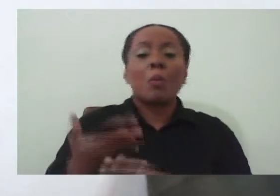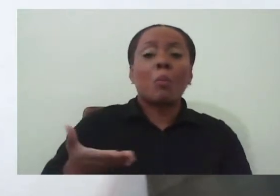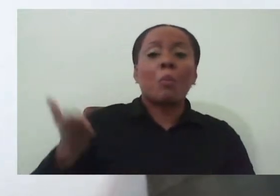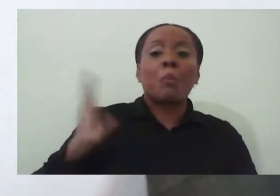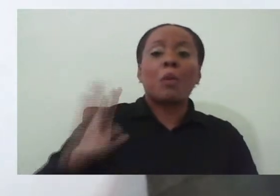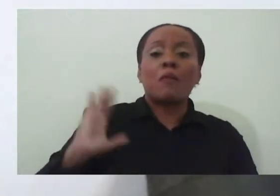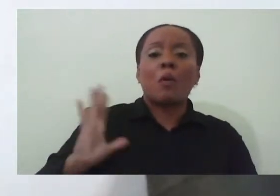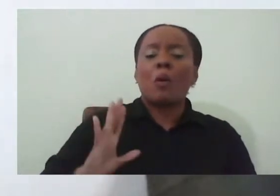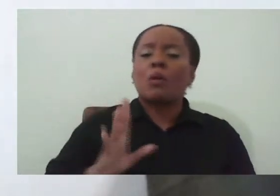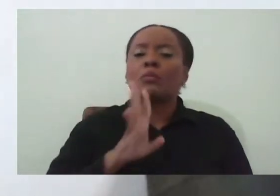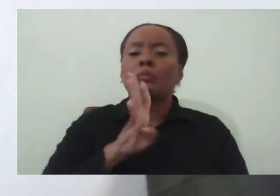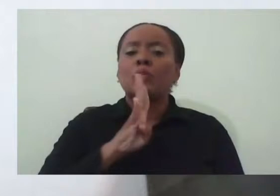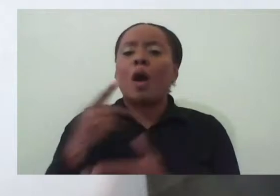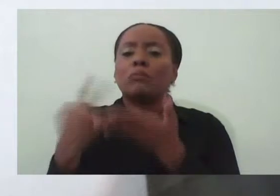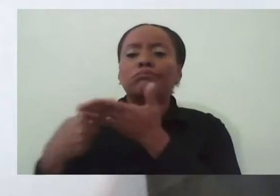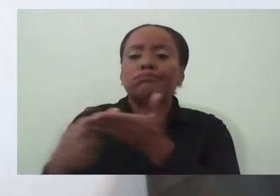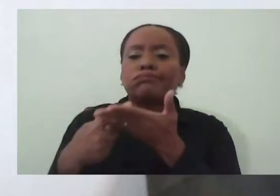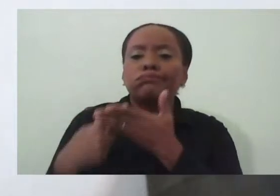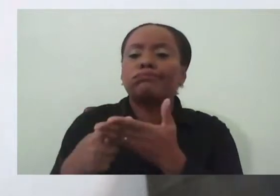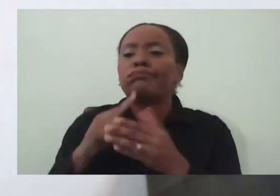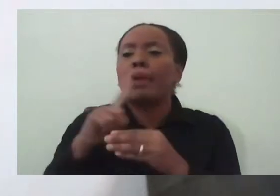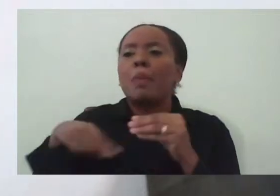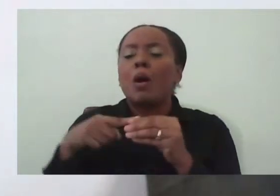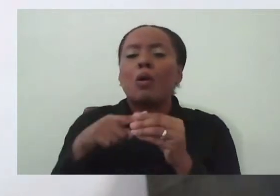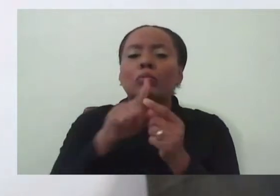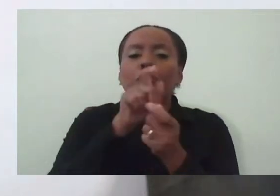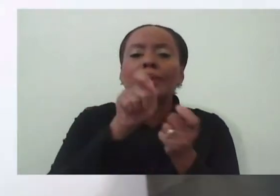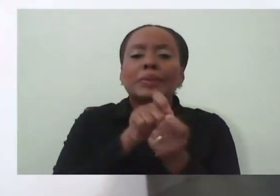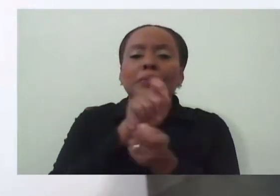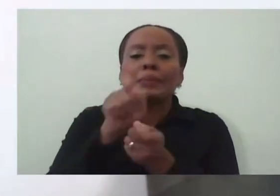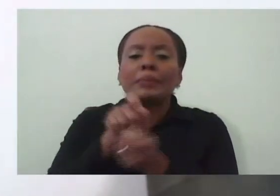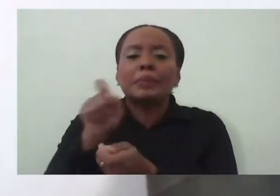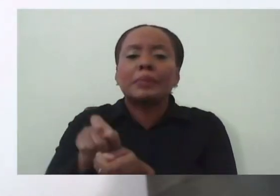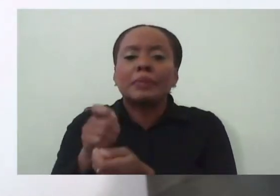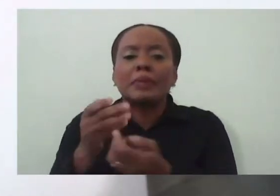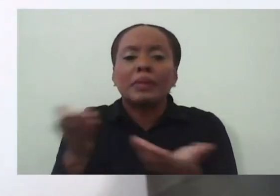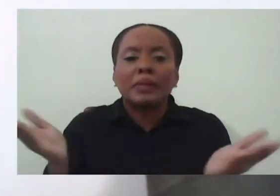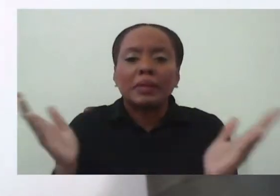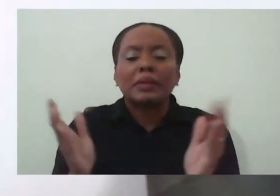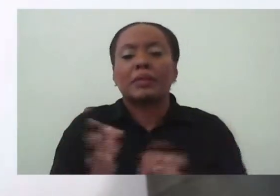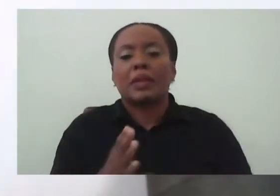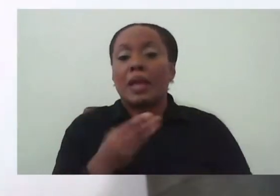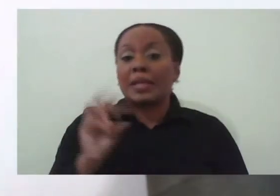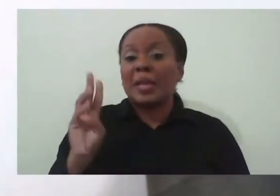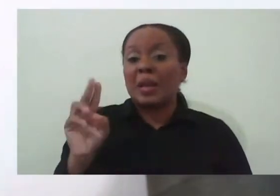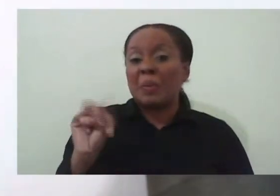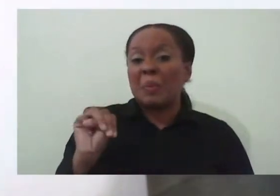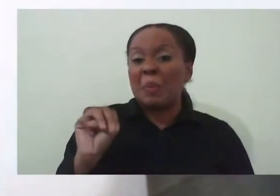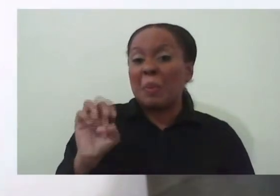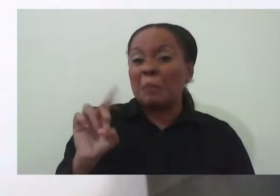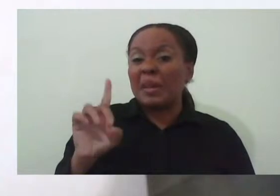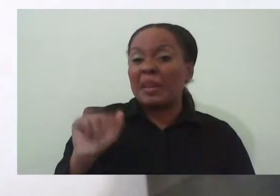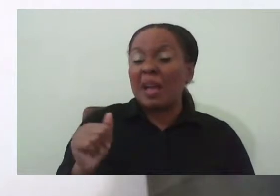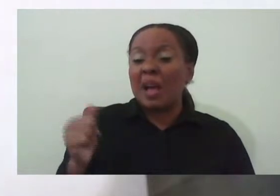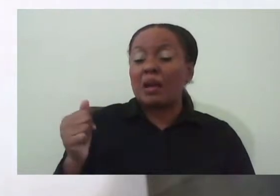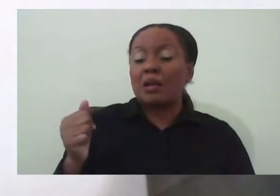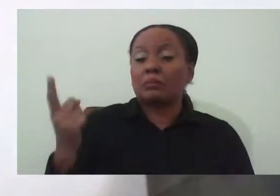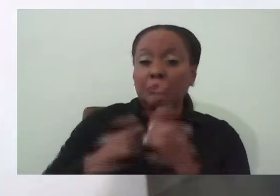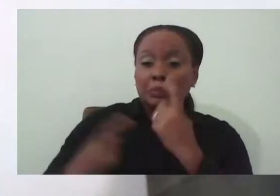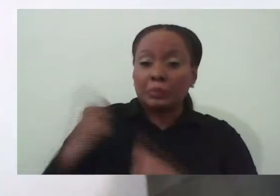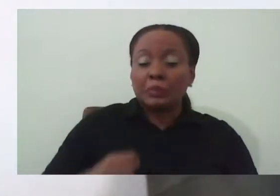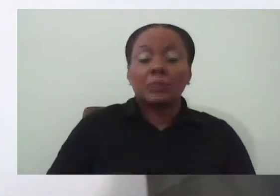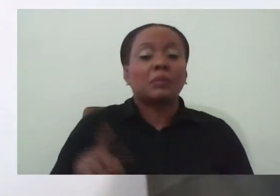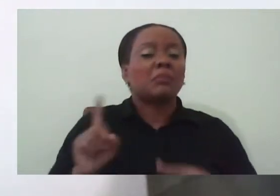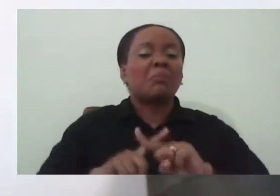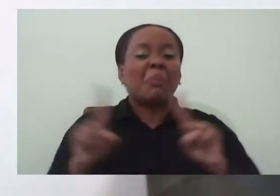their perspectives with you on those areas and to be questioned by the media. But we've been getting so many questions from average